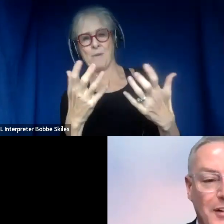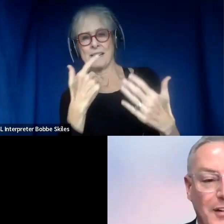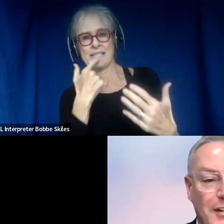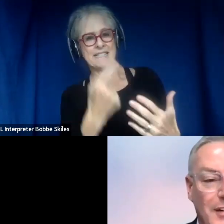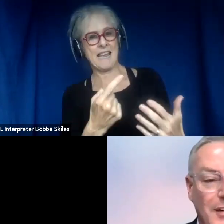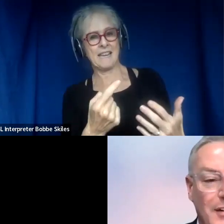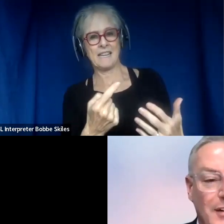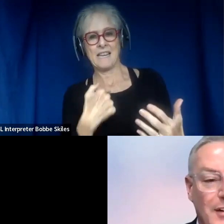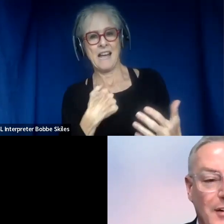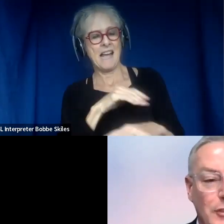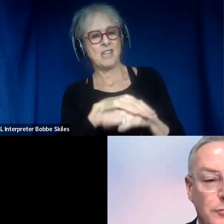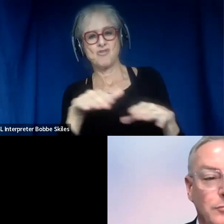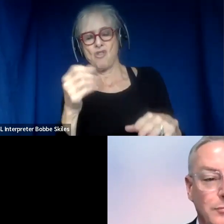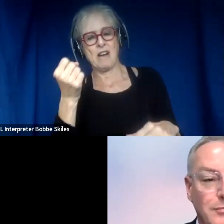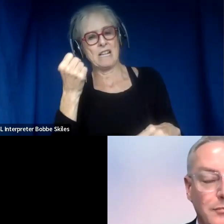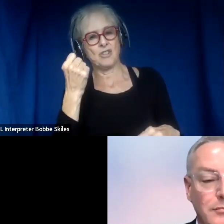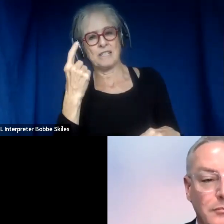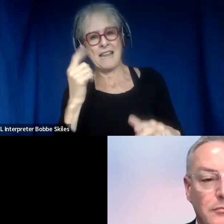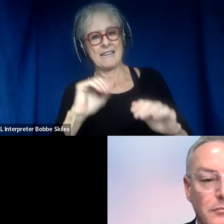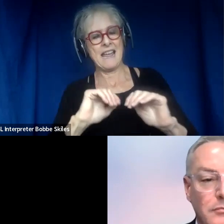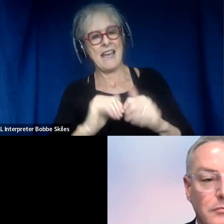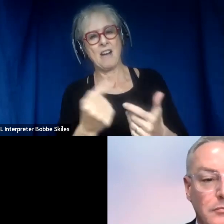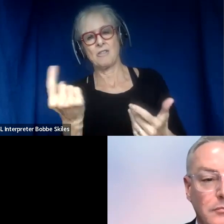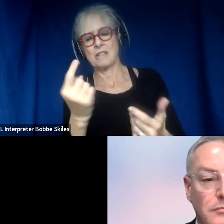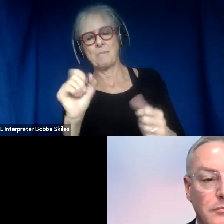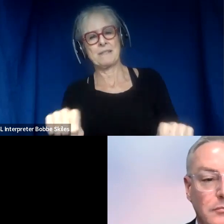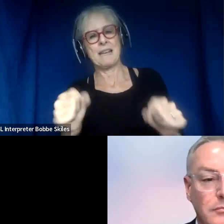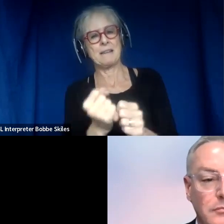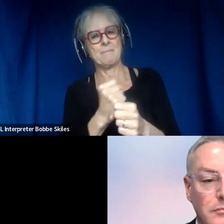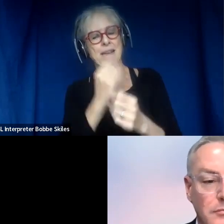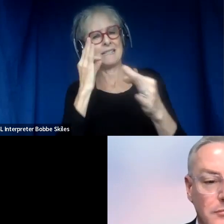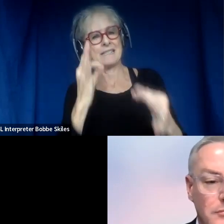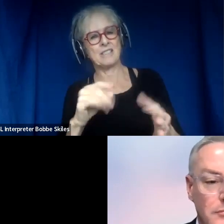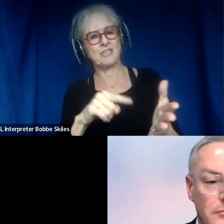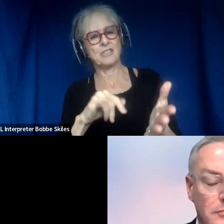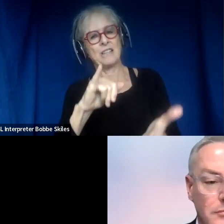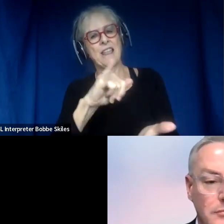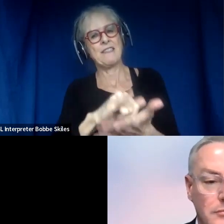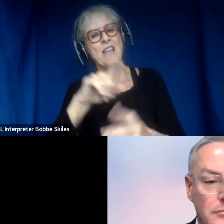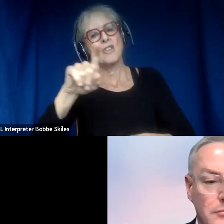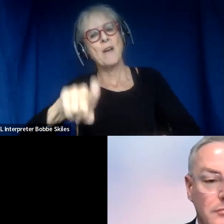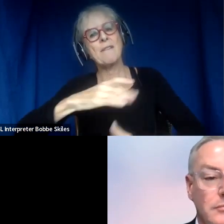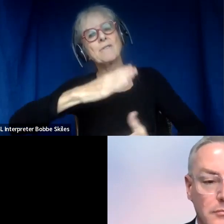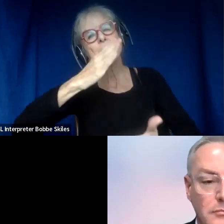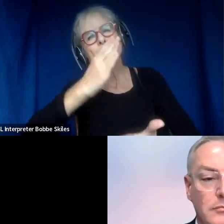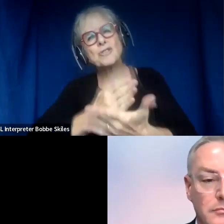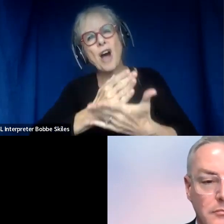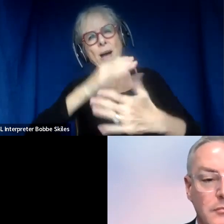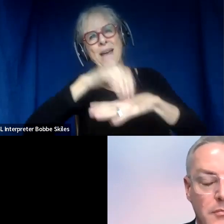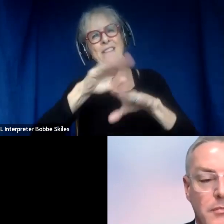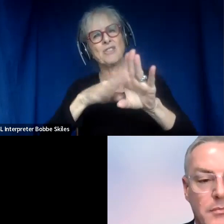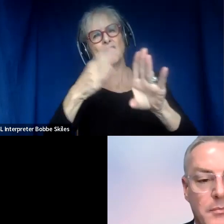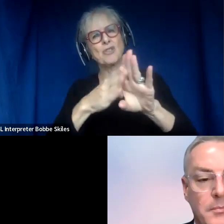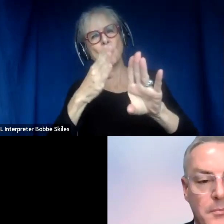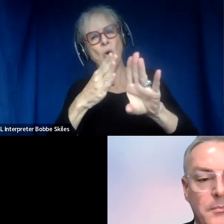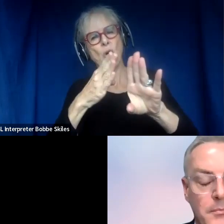I don't understand how somebody could make the decision that you have to stop at the door. It's